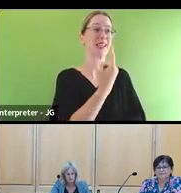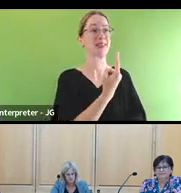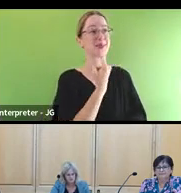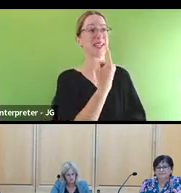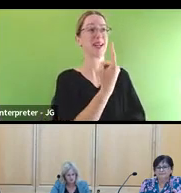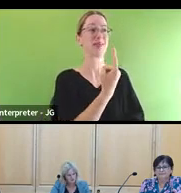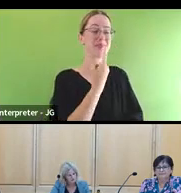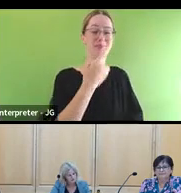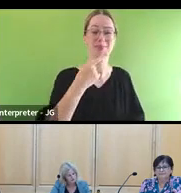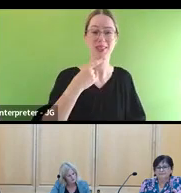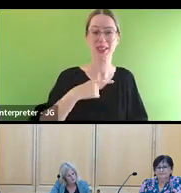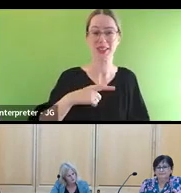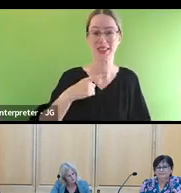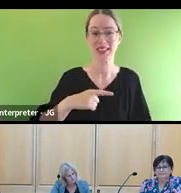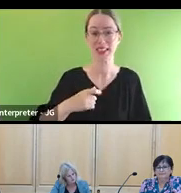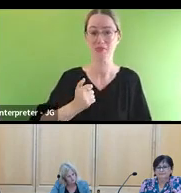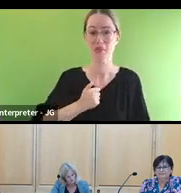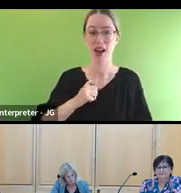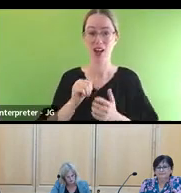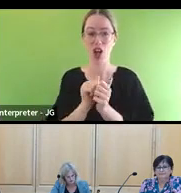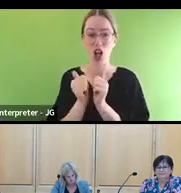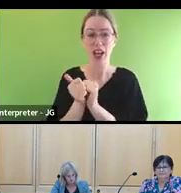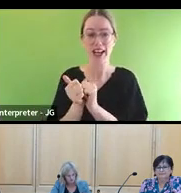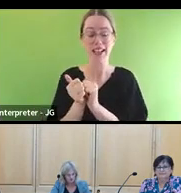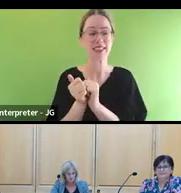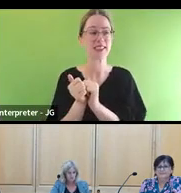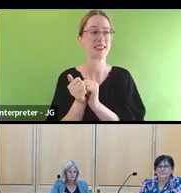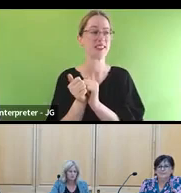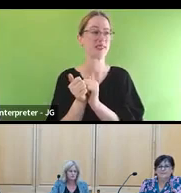times, because my colleagues, my